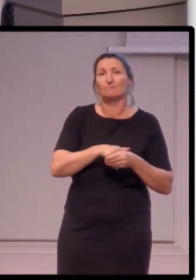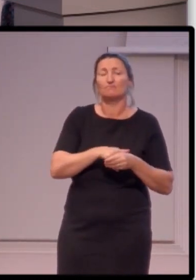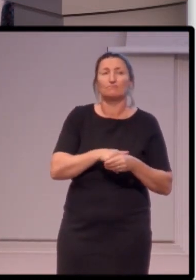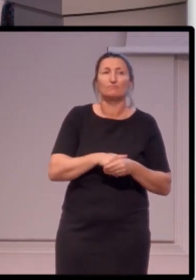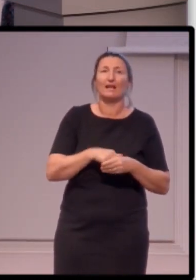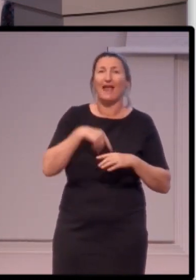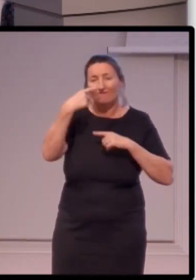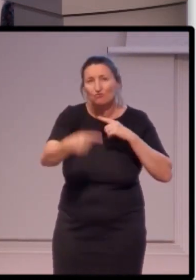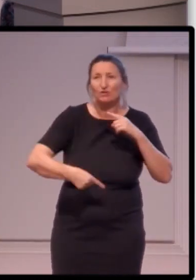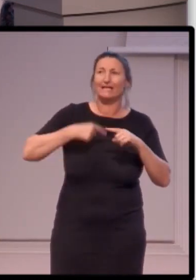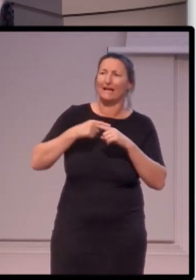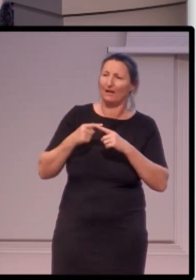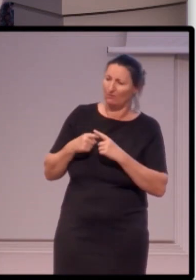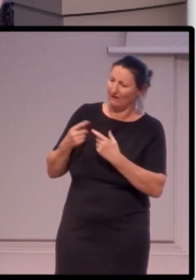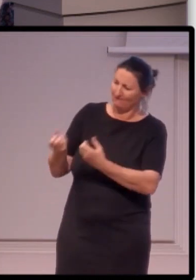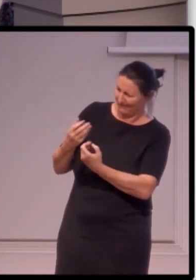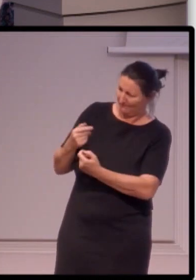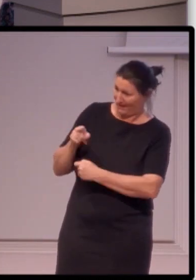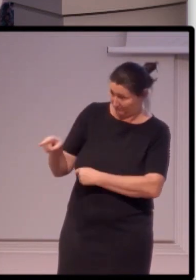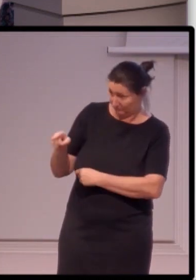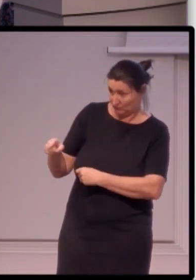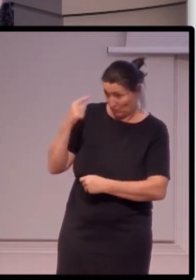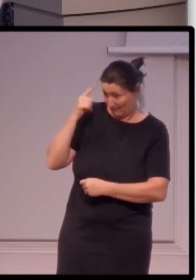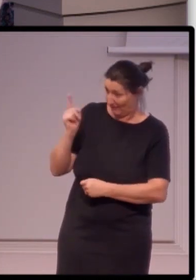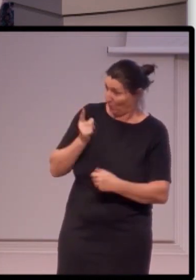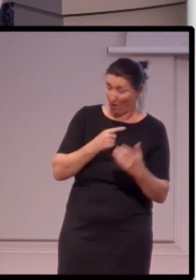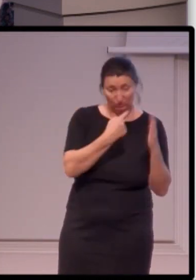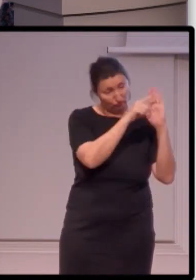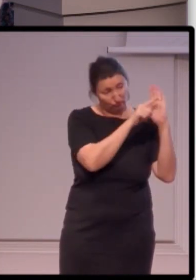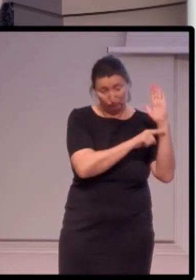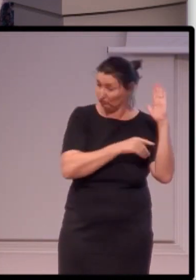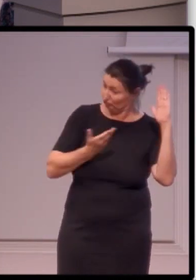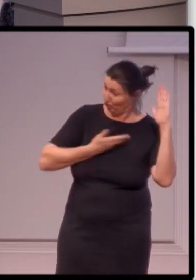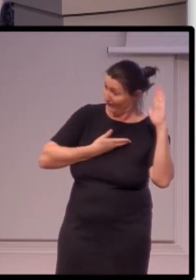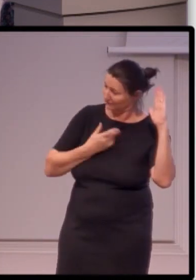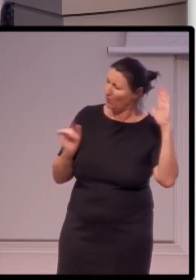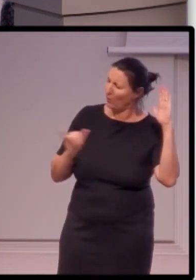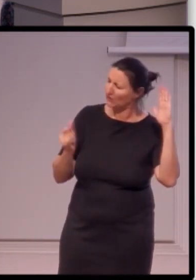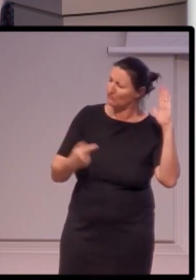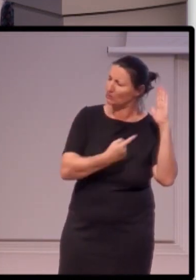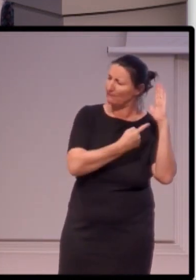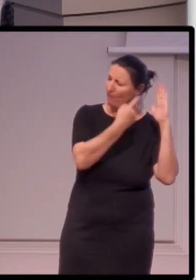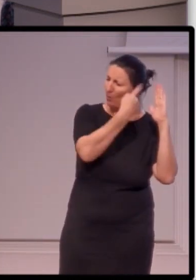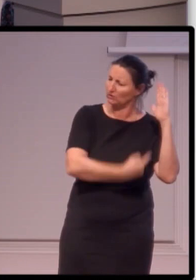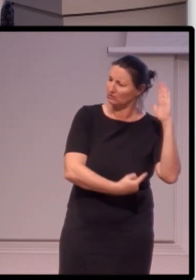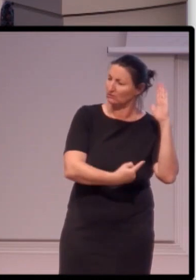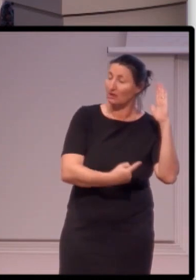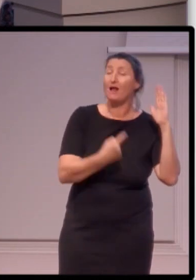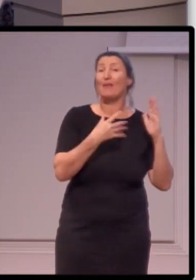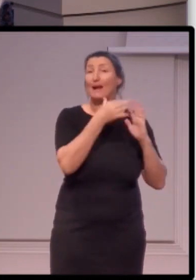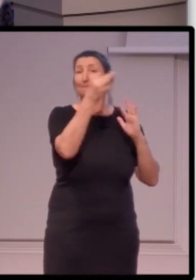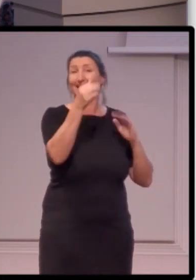this, every year to see which children's rights they think are the most relevant ones to talk about in a forum like this. And these are the 6 that they've